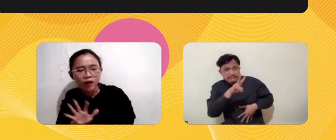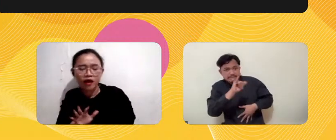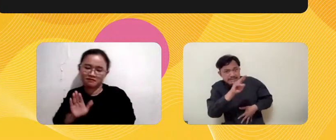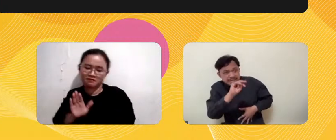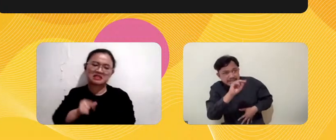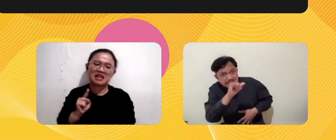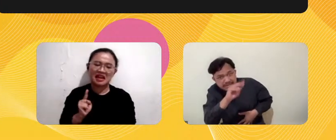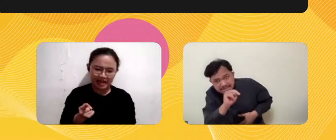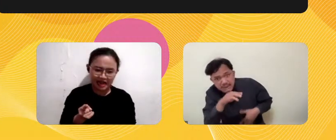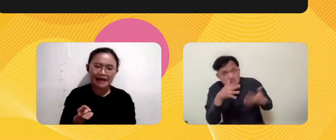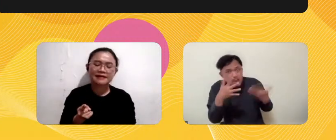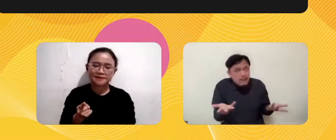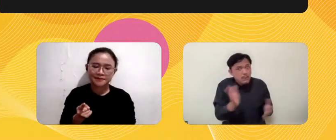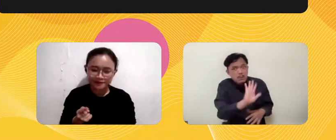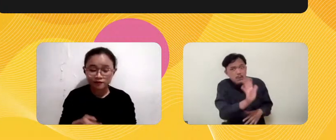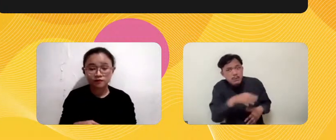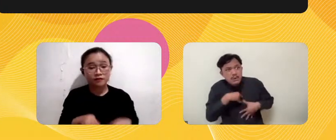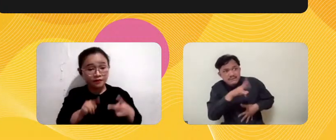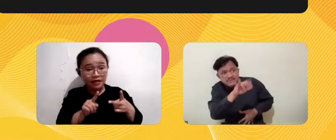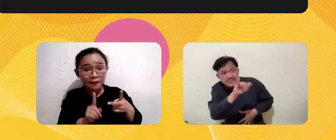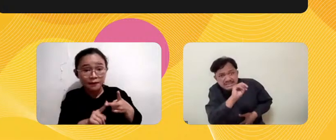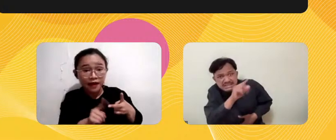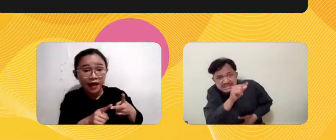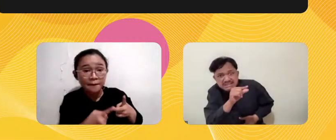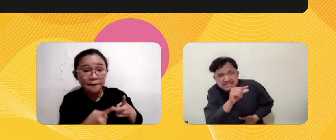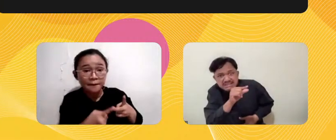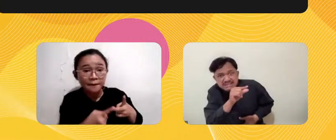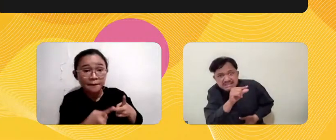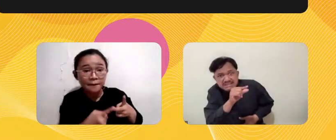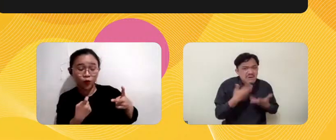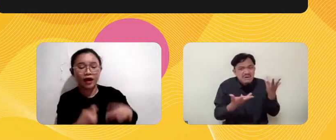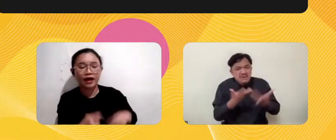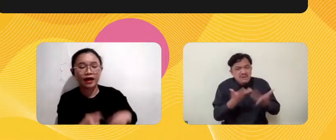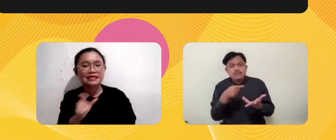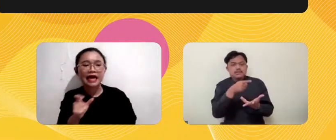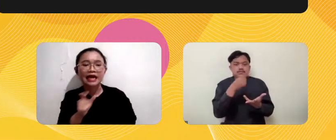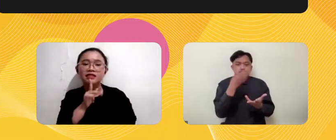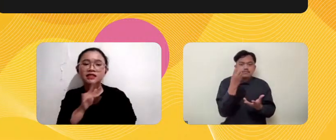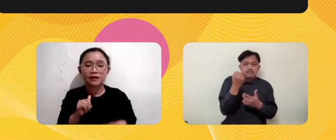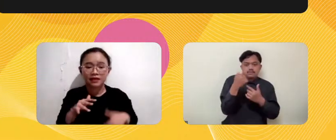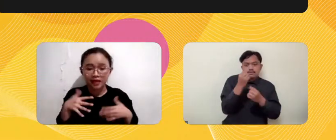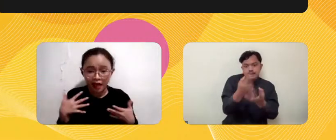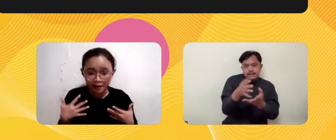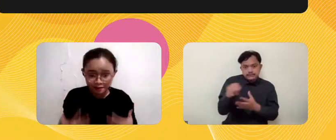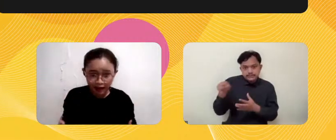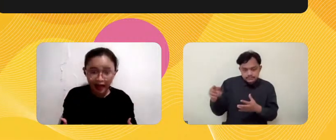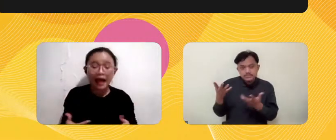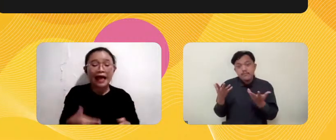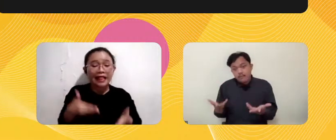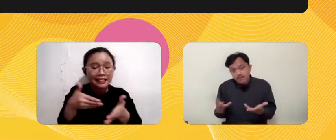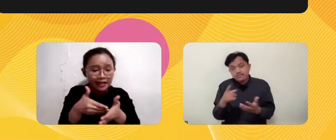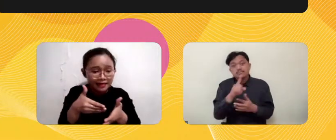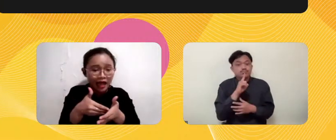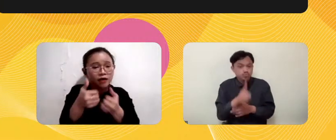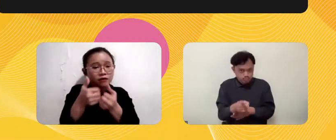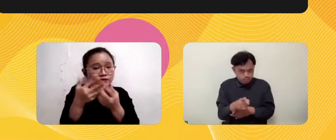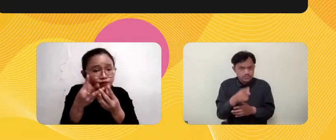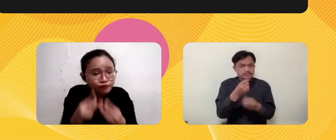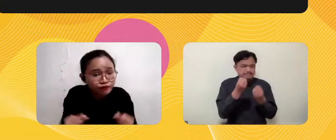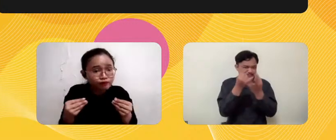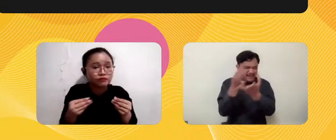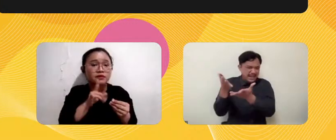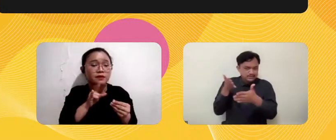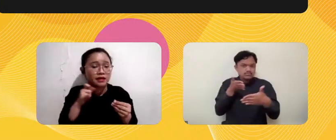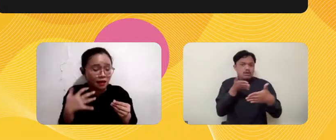that. So the second question was, what can we do to sort of challenge these norms? The